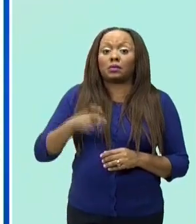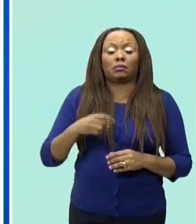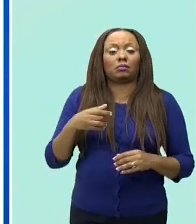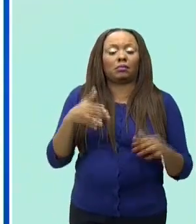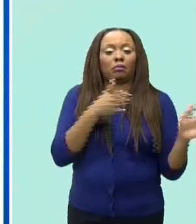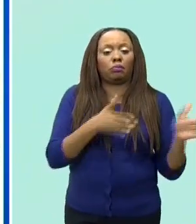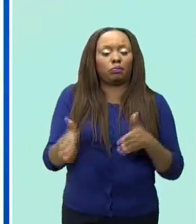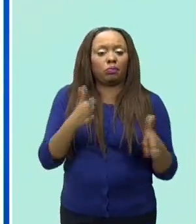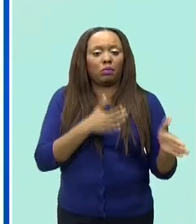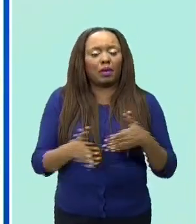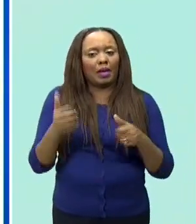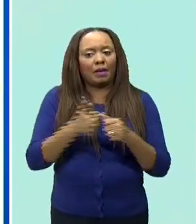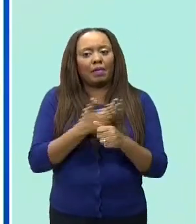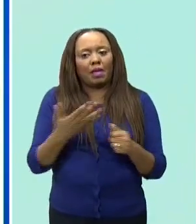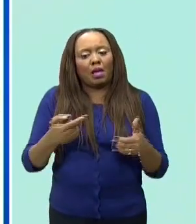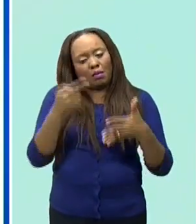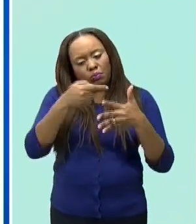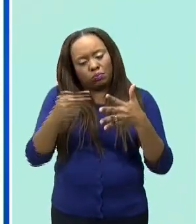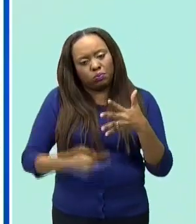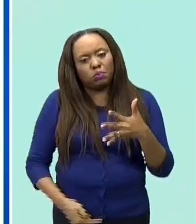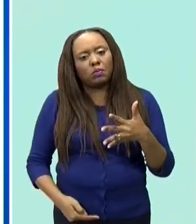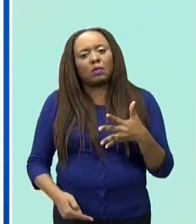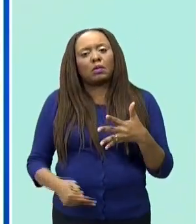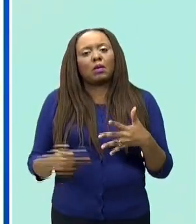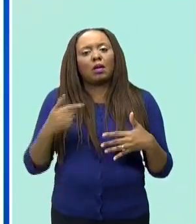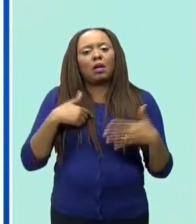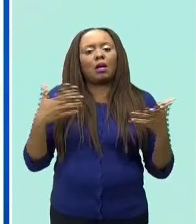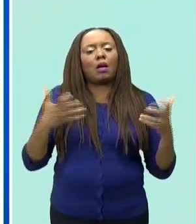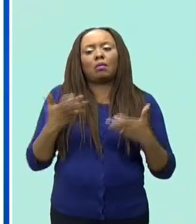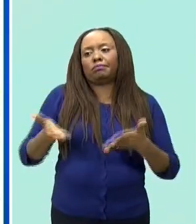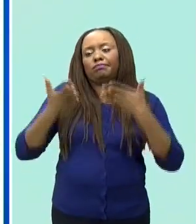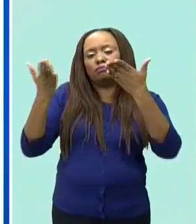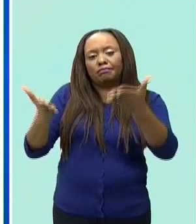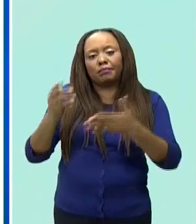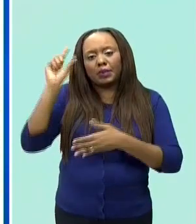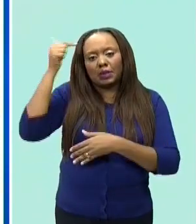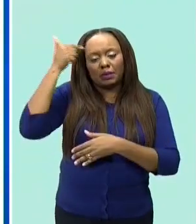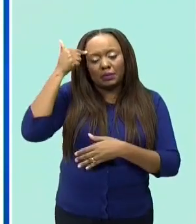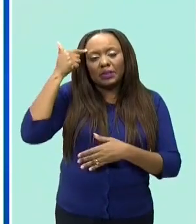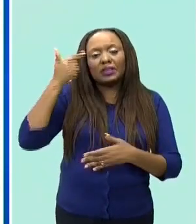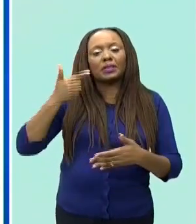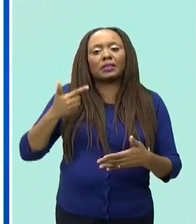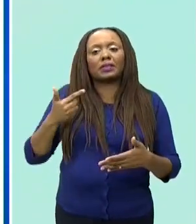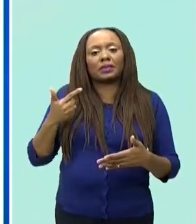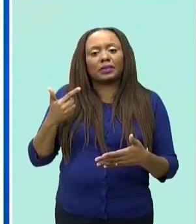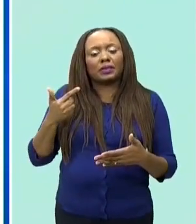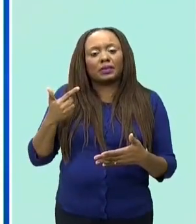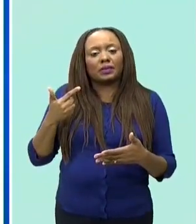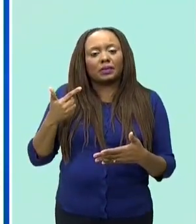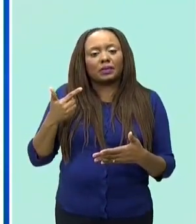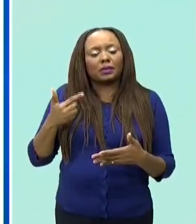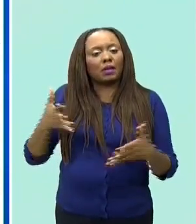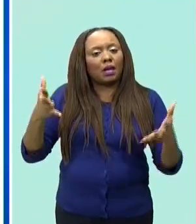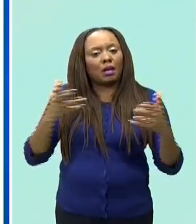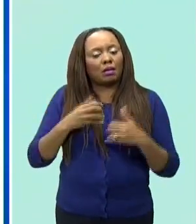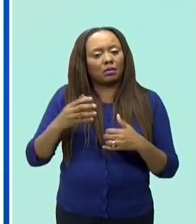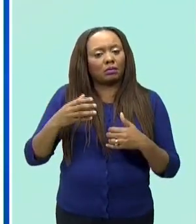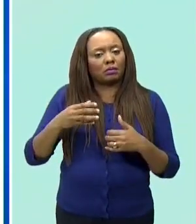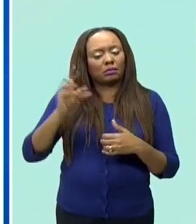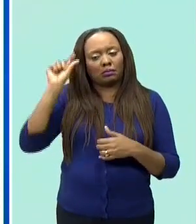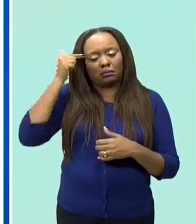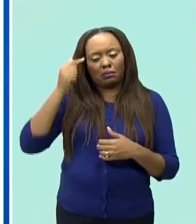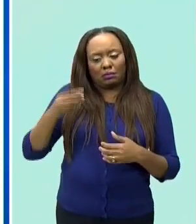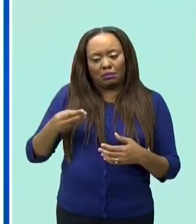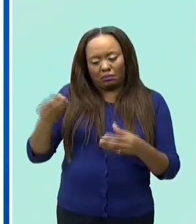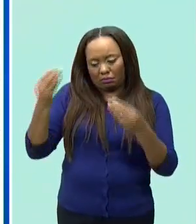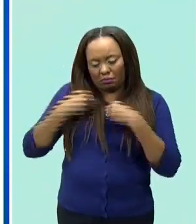respect of those things. I expect to be able to move Cabinet within the next few weeks and seek their permission to put rules